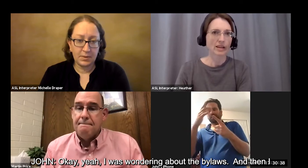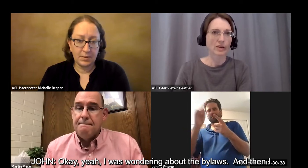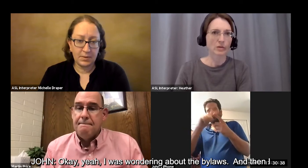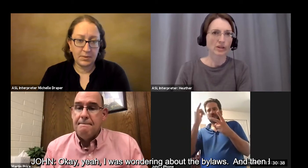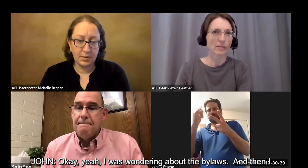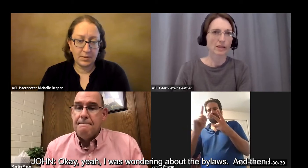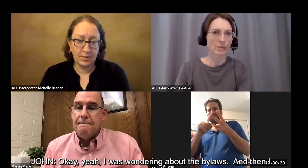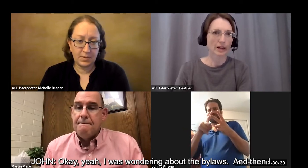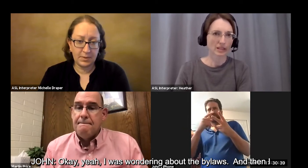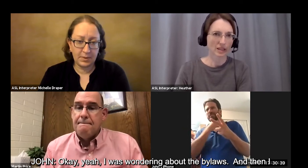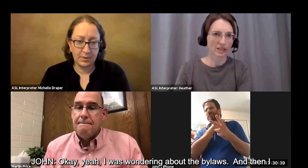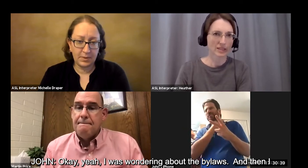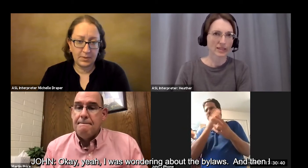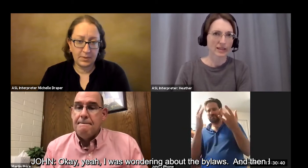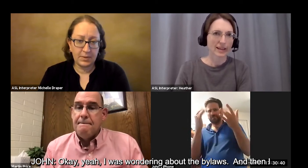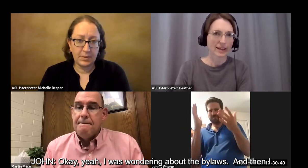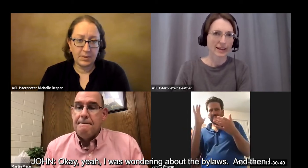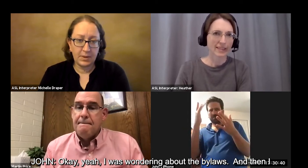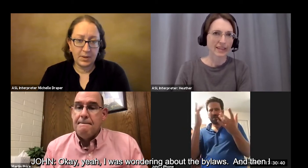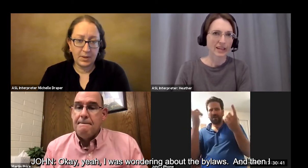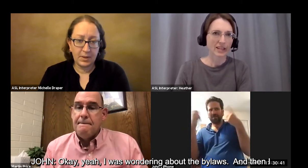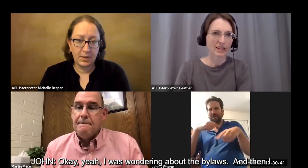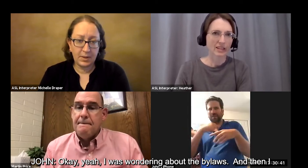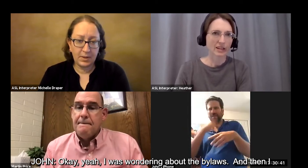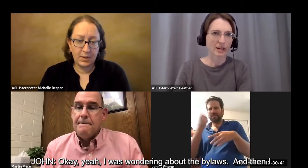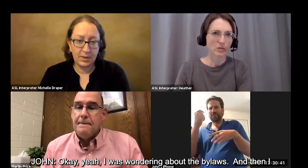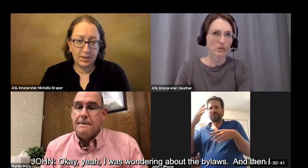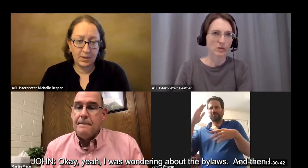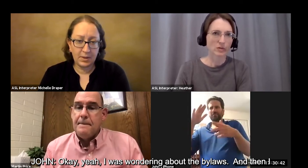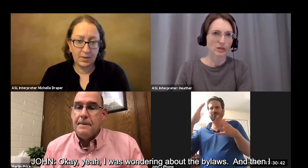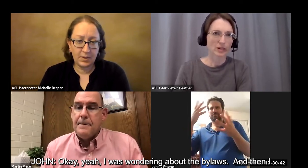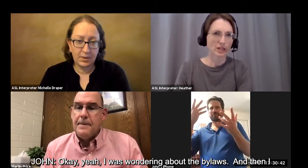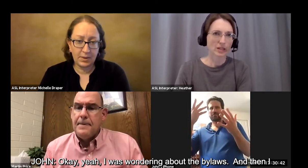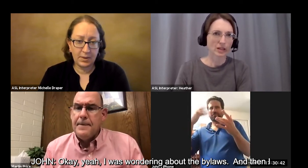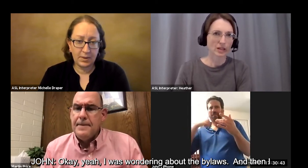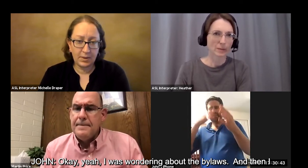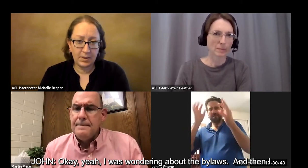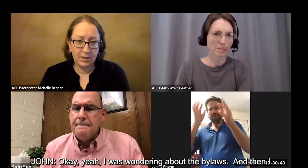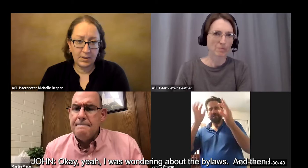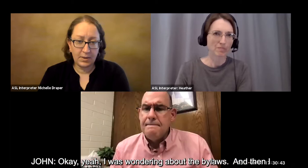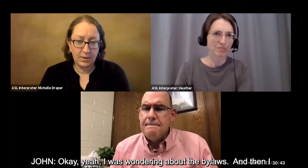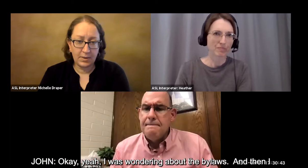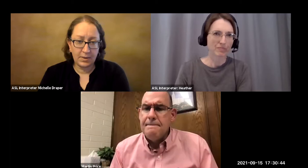Okay, yeah, I was wondering about the bylaws. And then I was wondering,